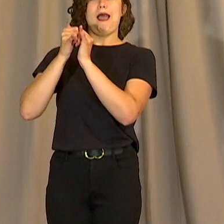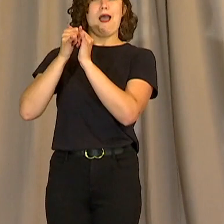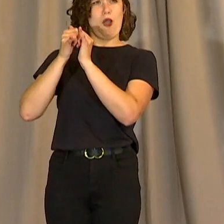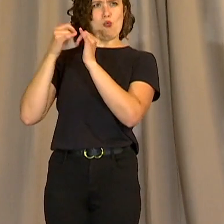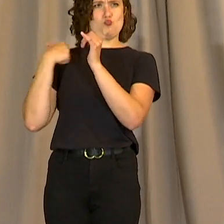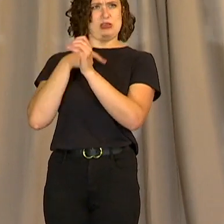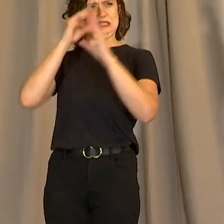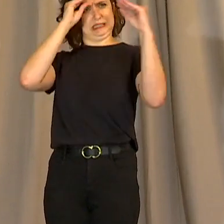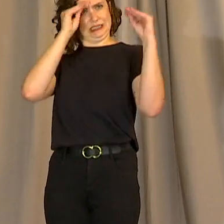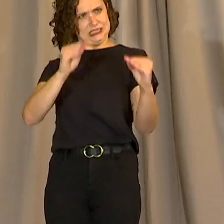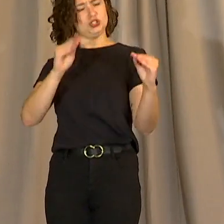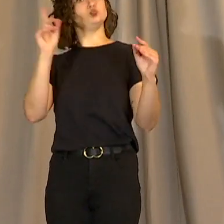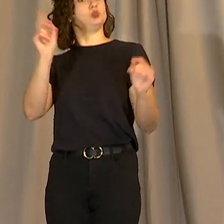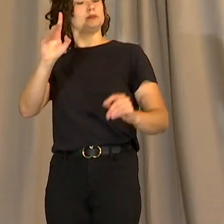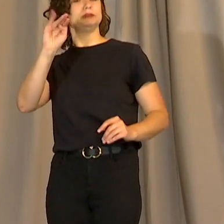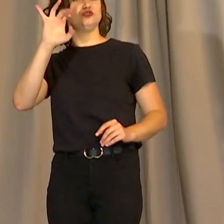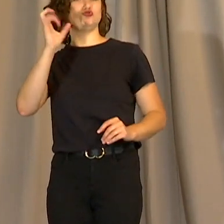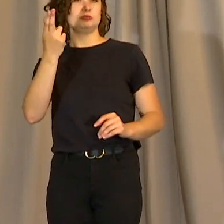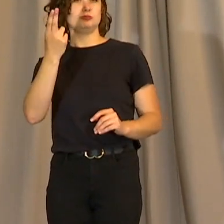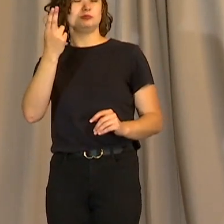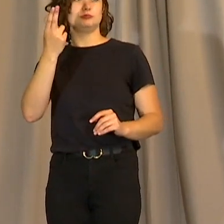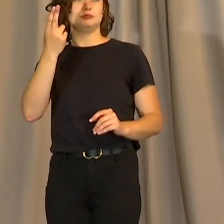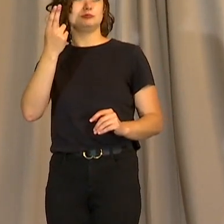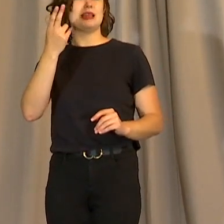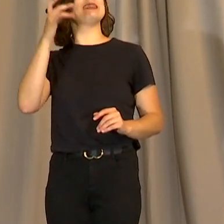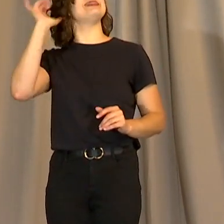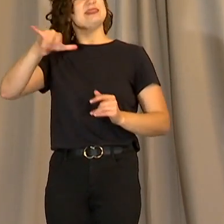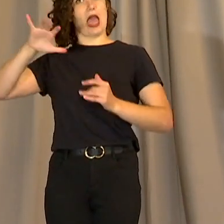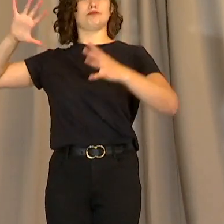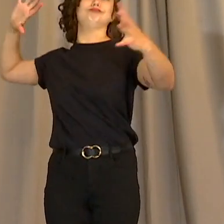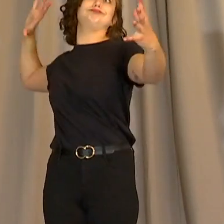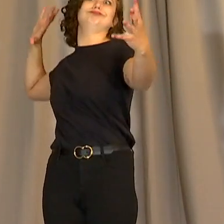into why I think I was voluntold.